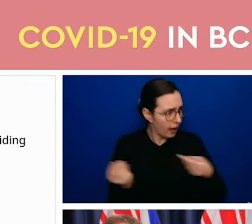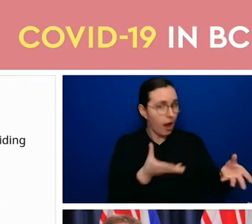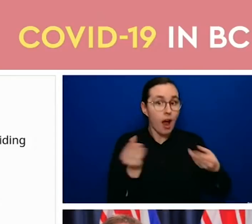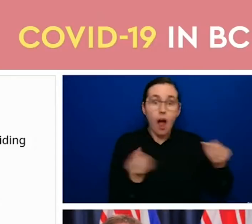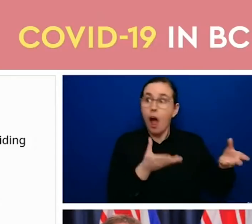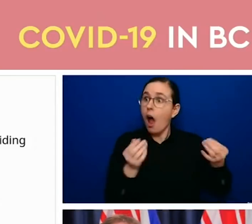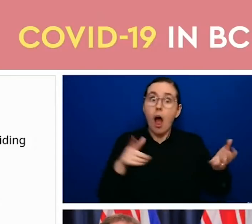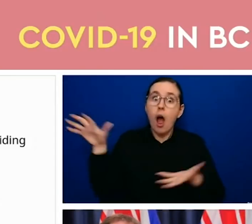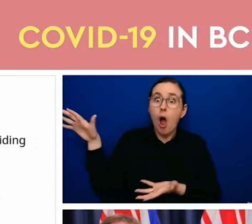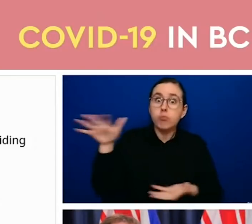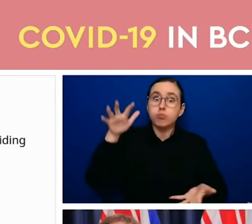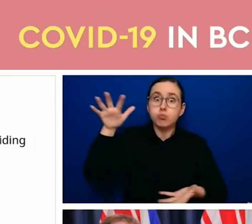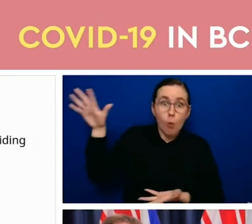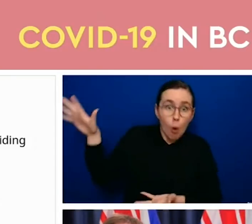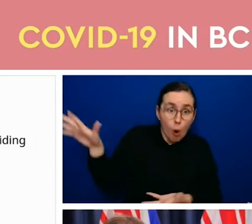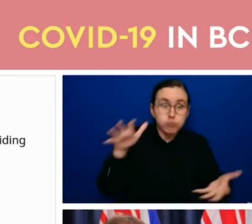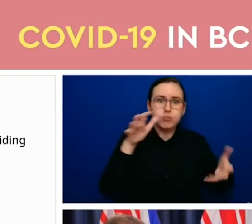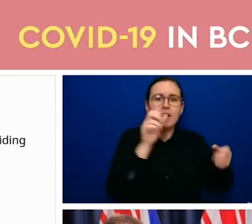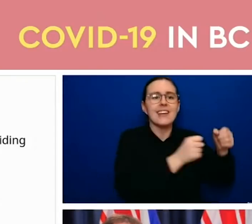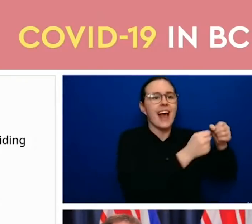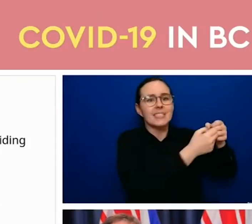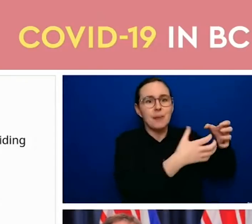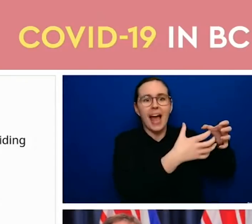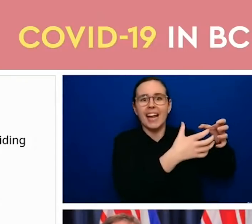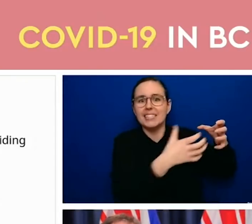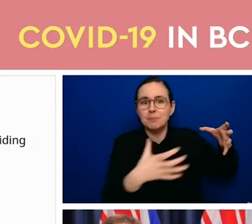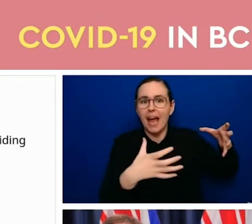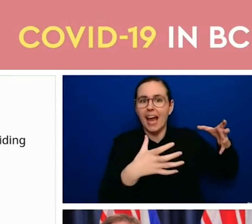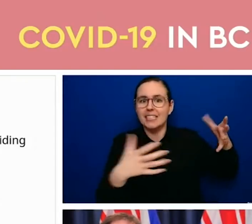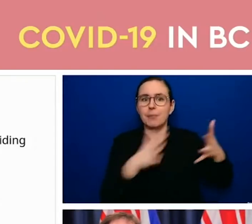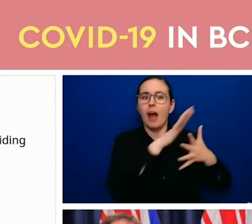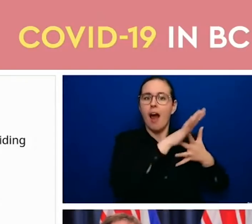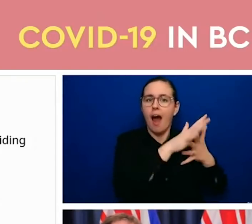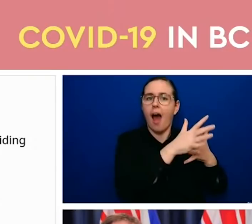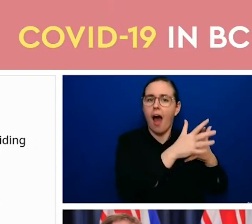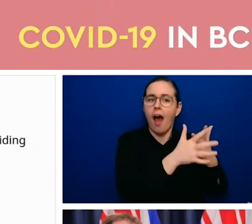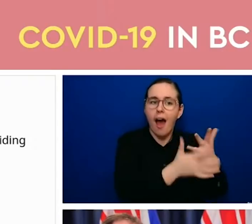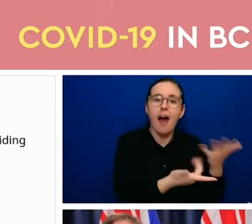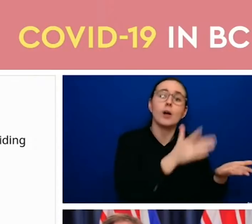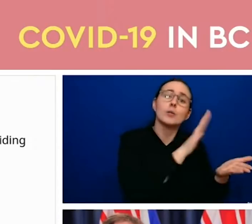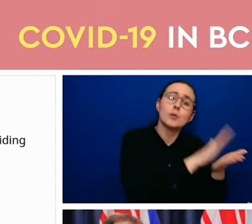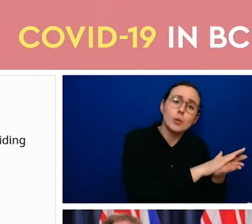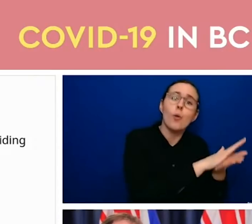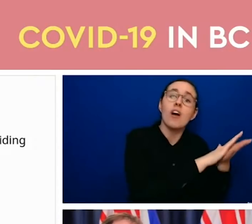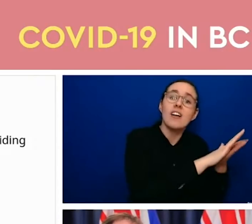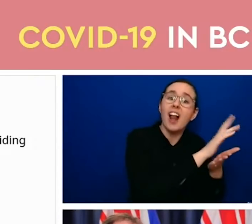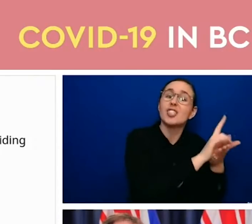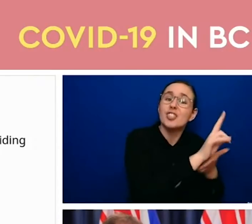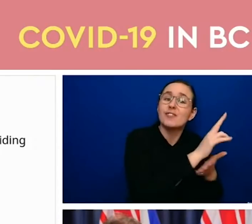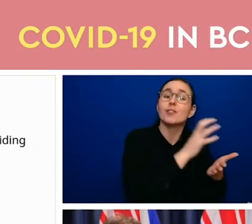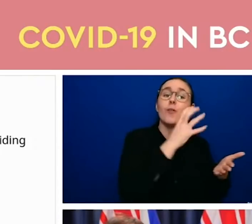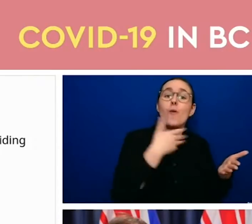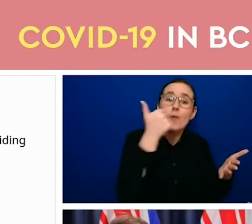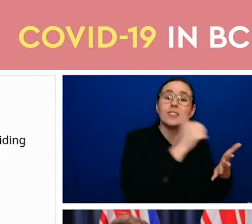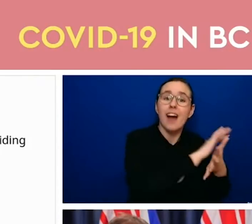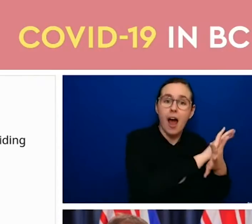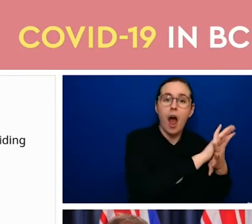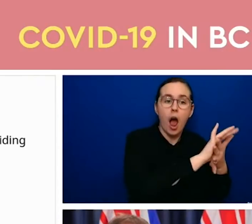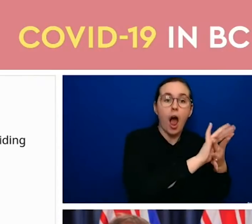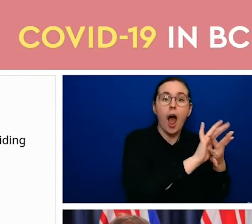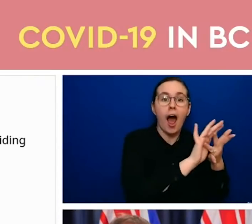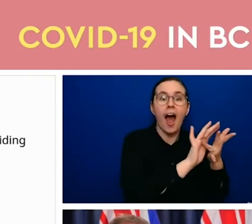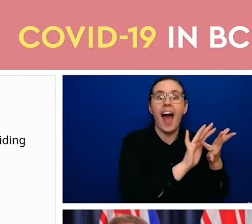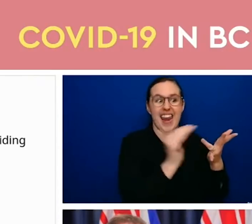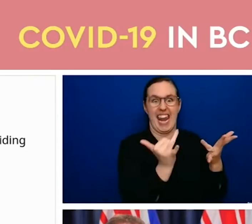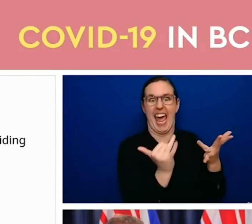and post-secondary institutions. And starting the end of this week, through community pharmacies to people in the community, starting with those